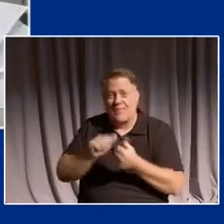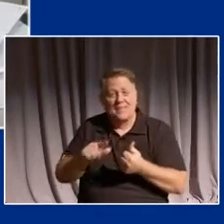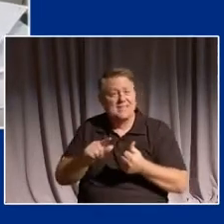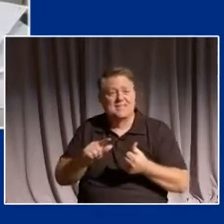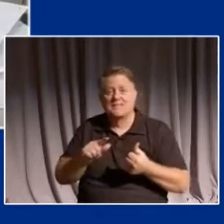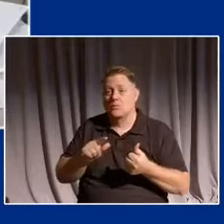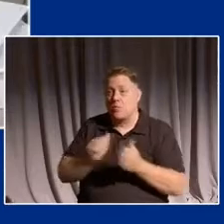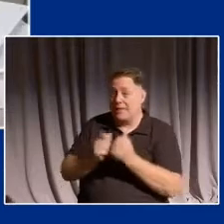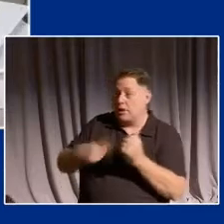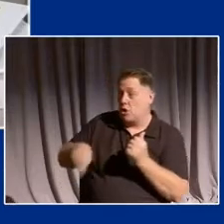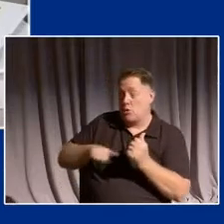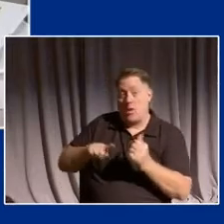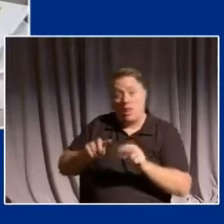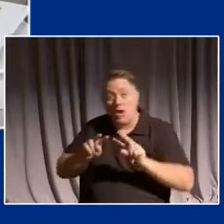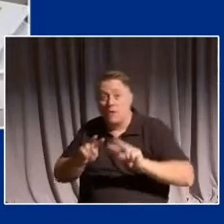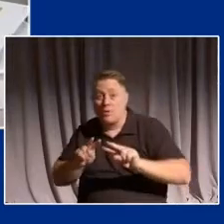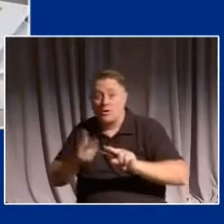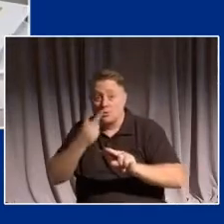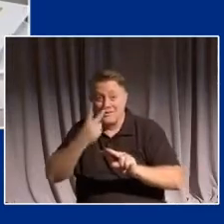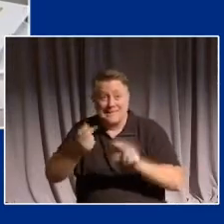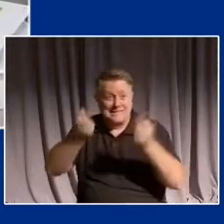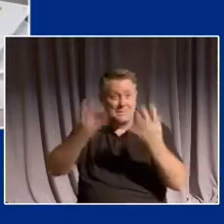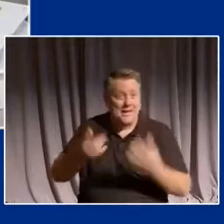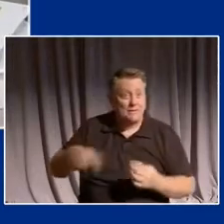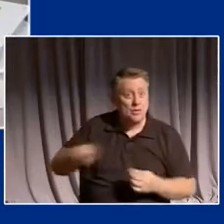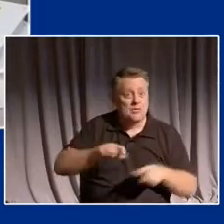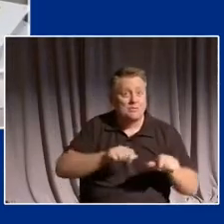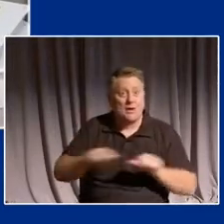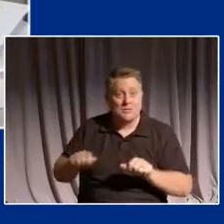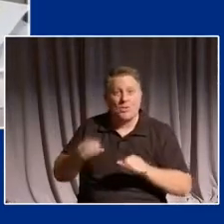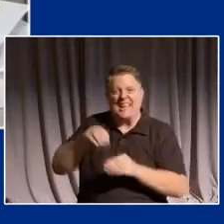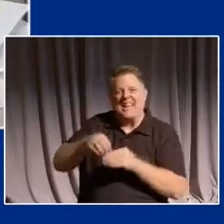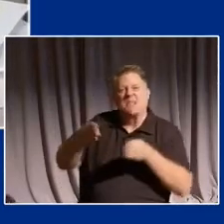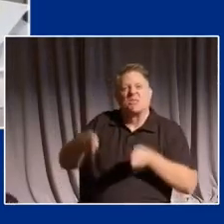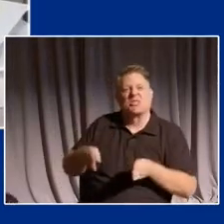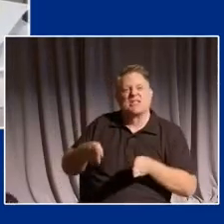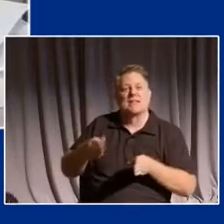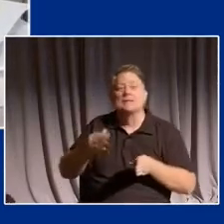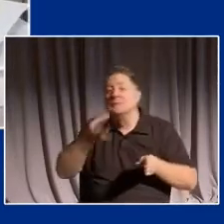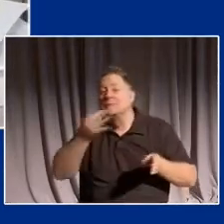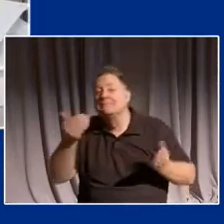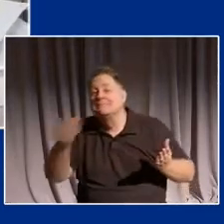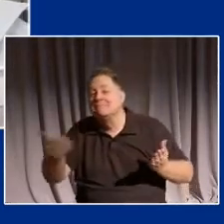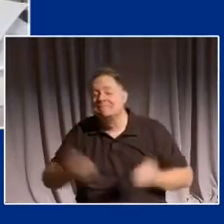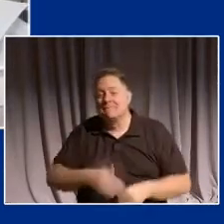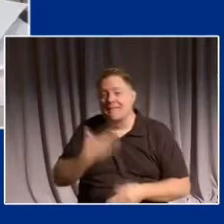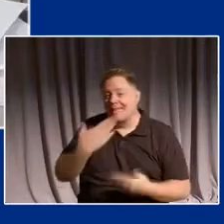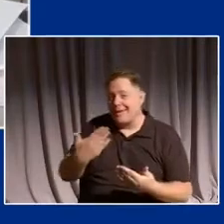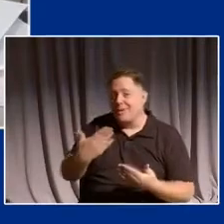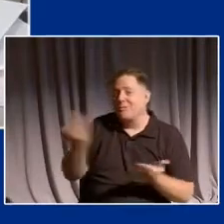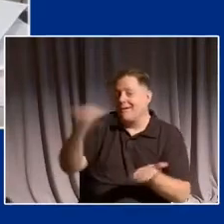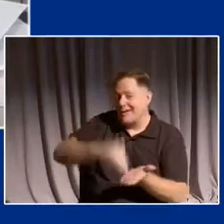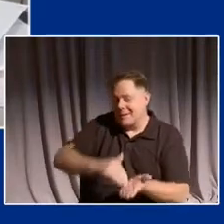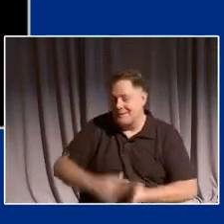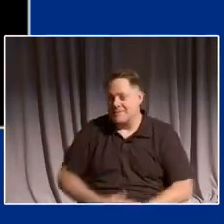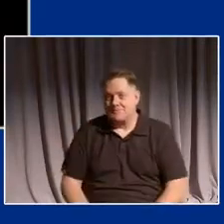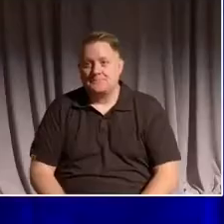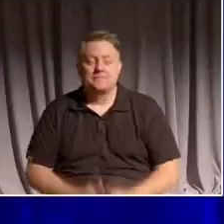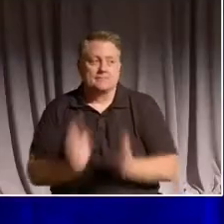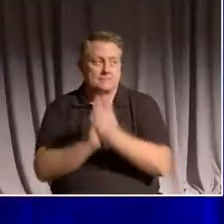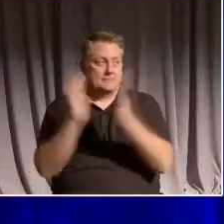I look forward to seeing as many of you as possible in person in the near future. Thank you again.